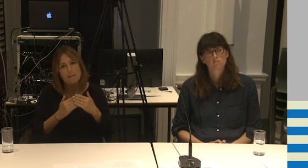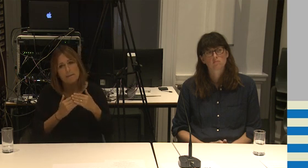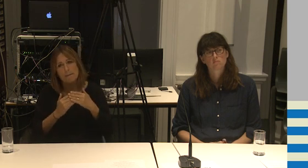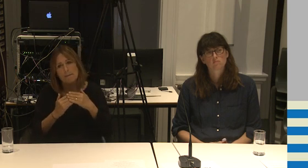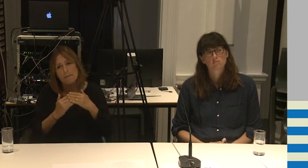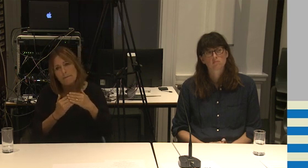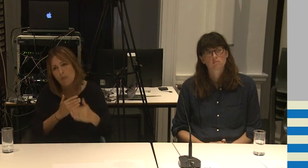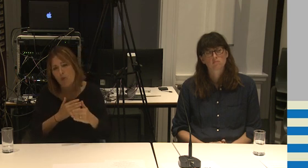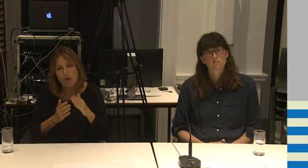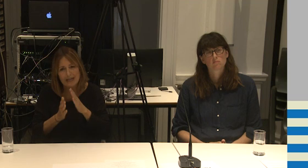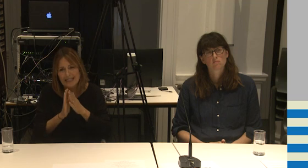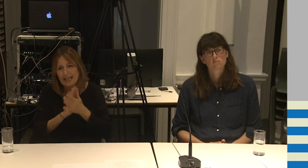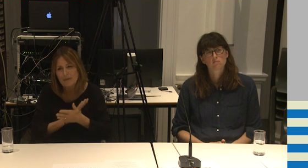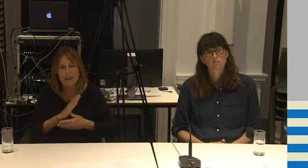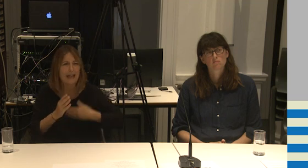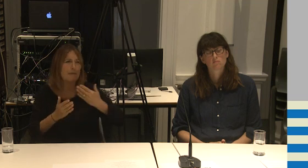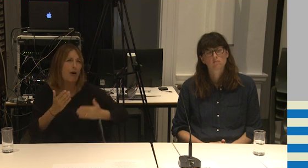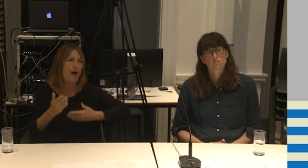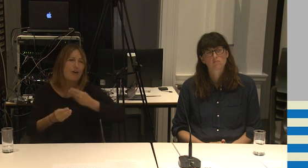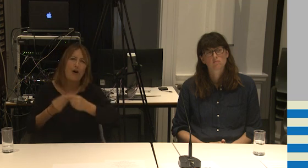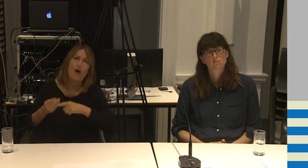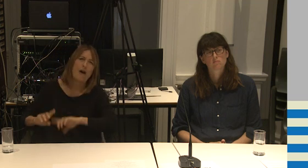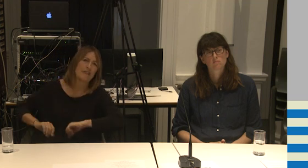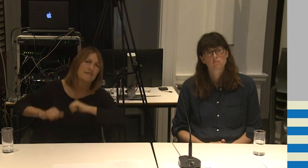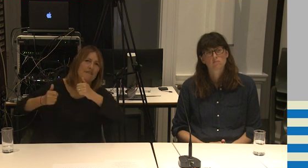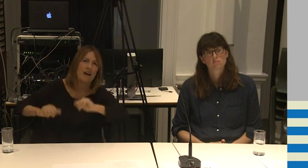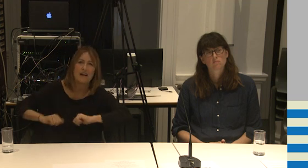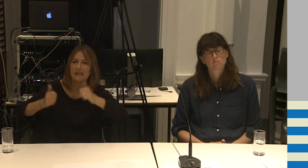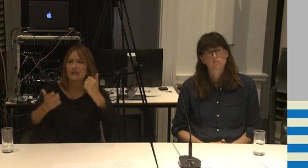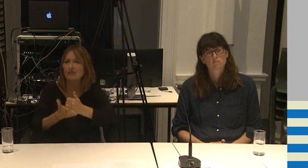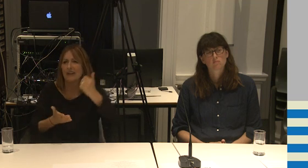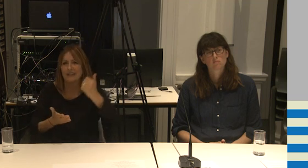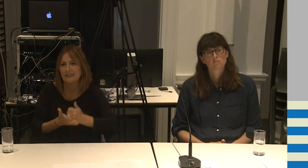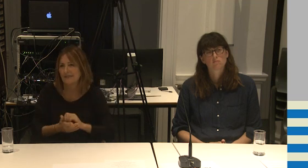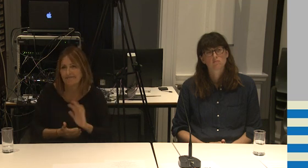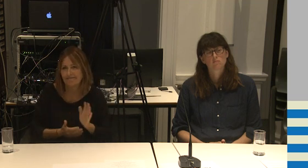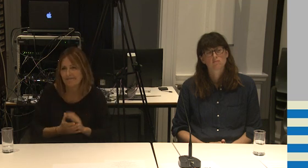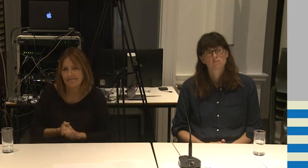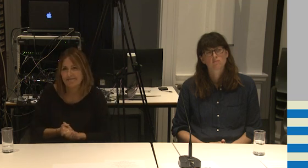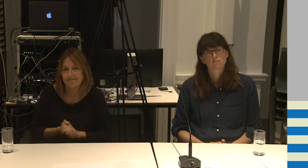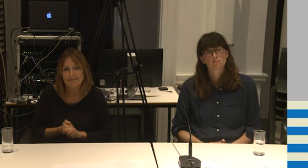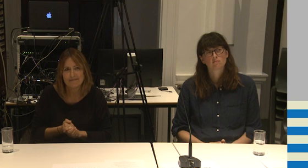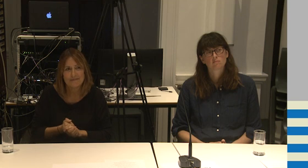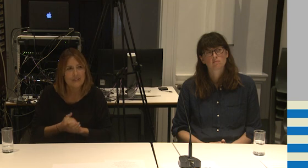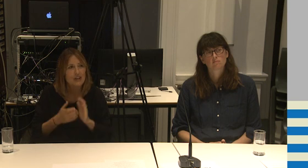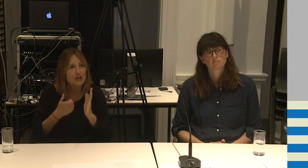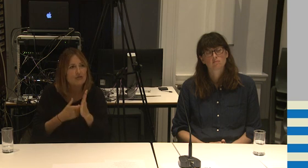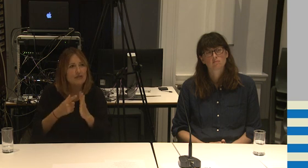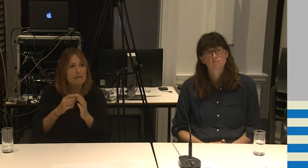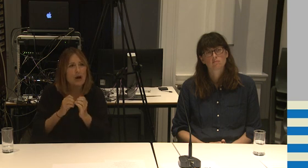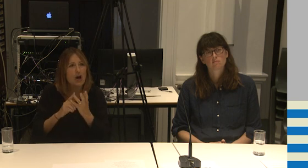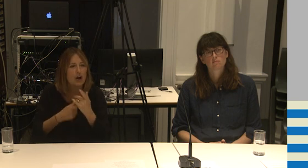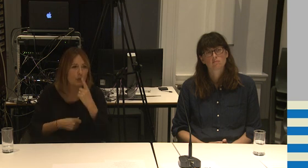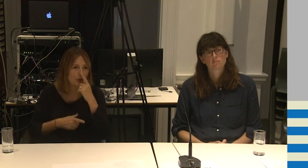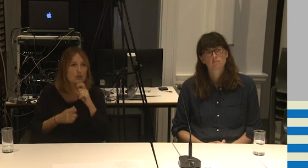damaging that they sort of perpetuate this narrative that, oh no, we're all fine, it's all great. So I think, yeah, REBA could be doing a lot